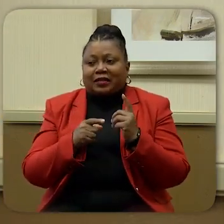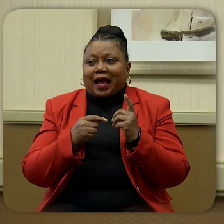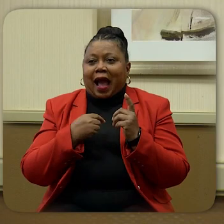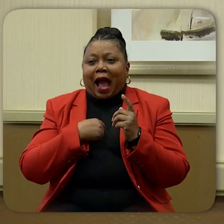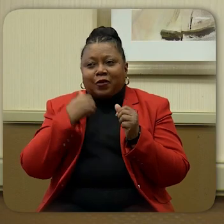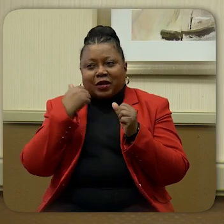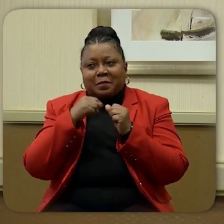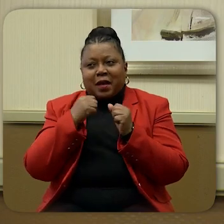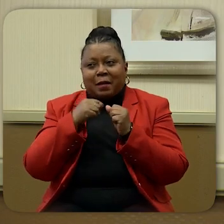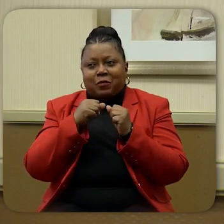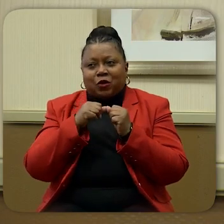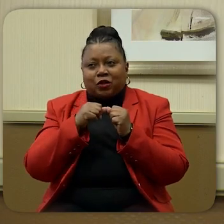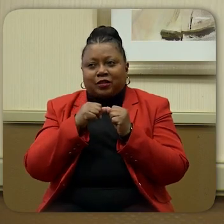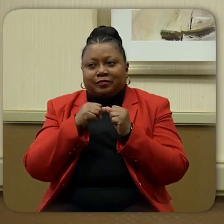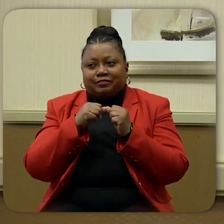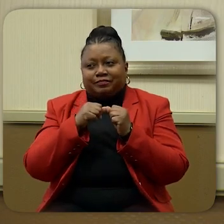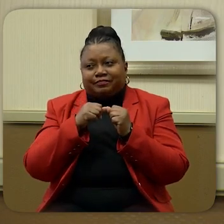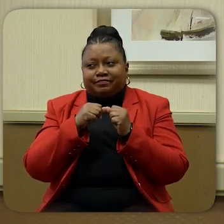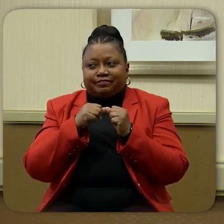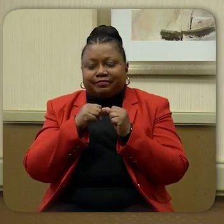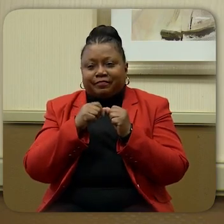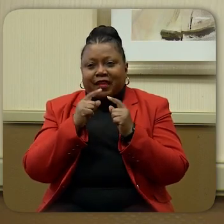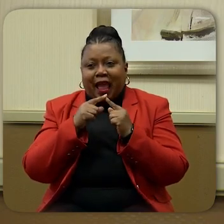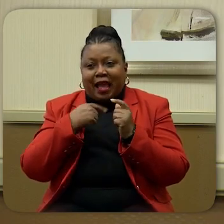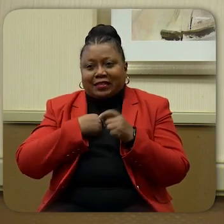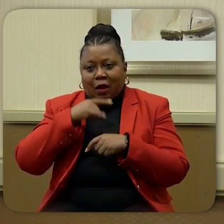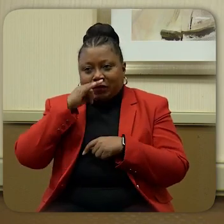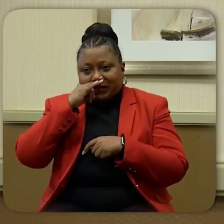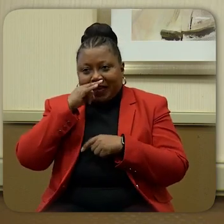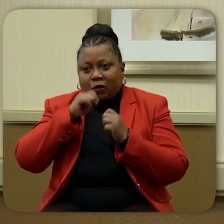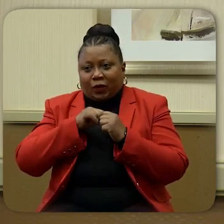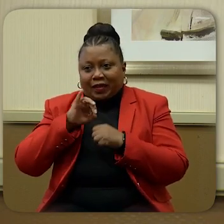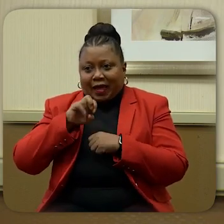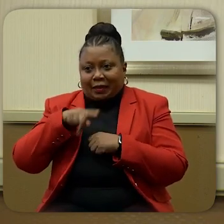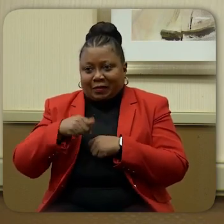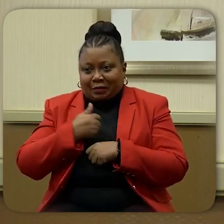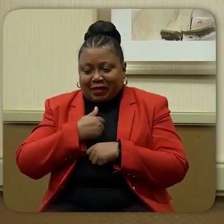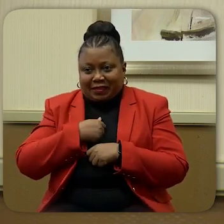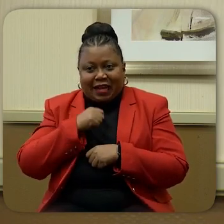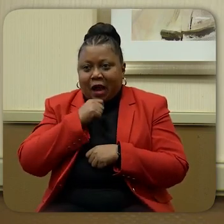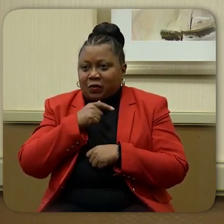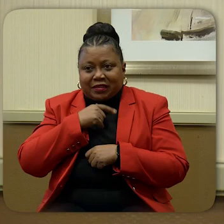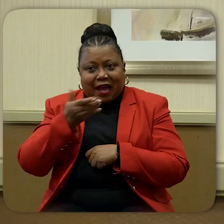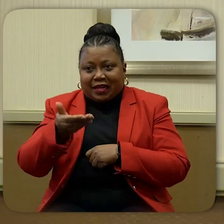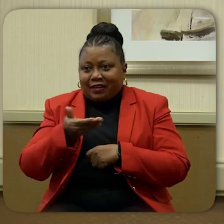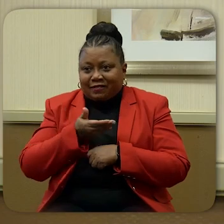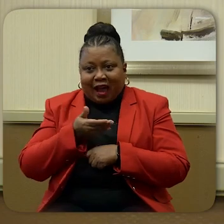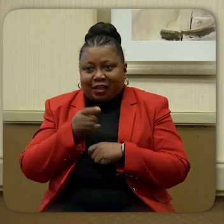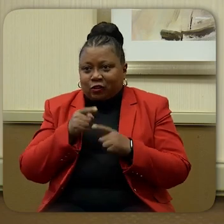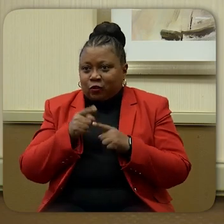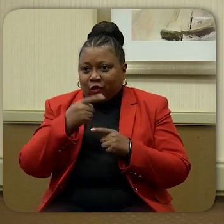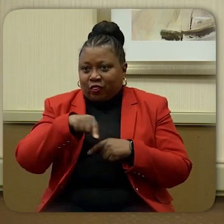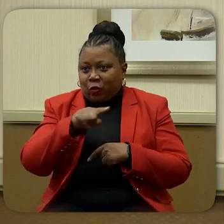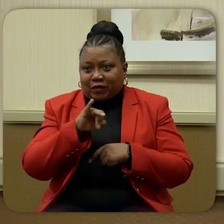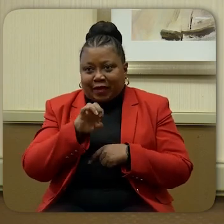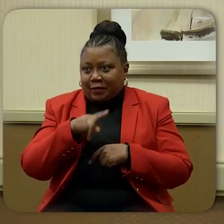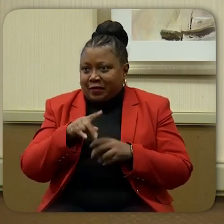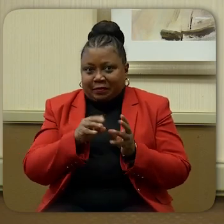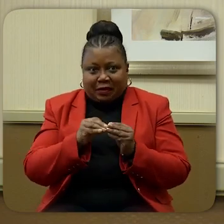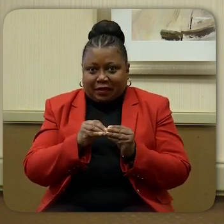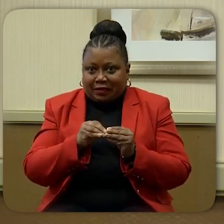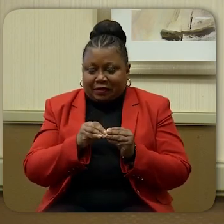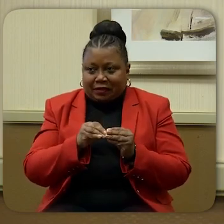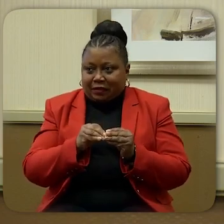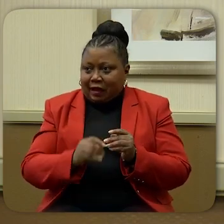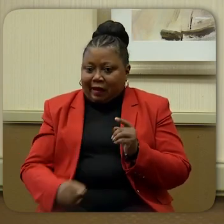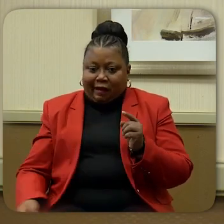I remember even as I was a kid with an IEP, I was not invited to those IEP meetings